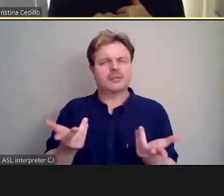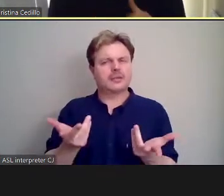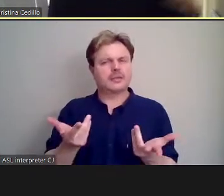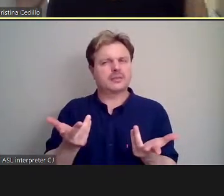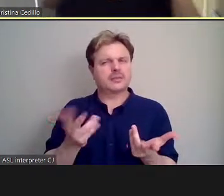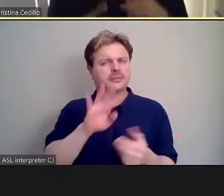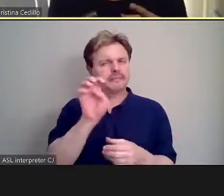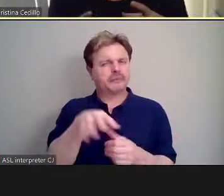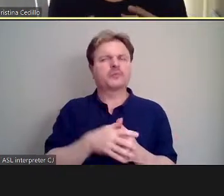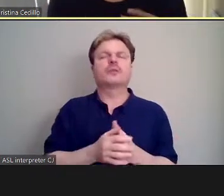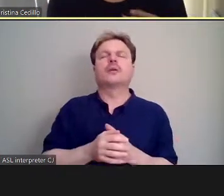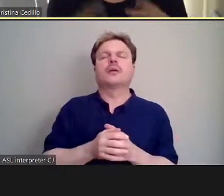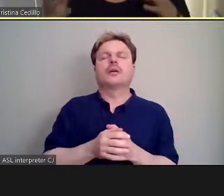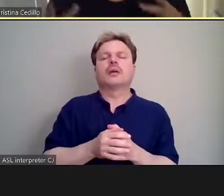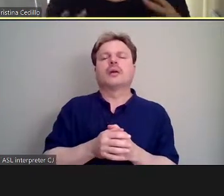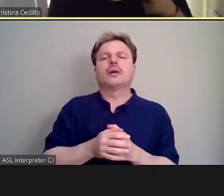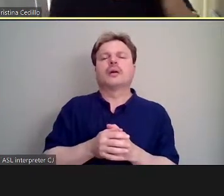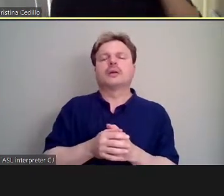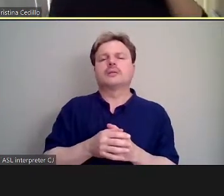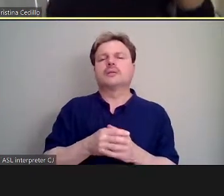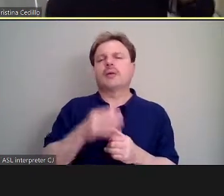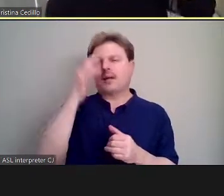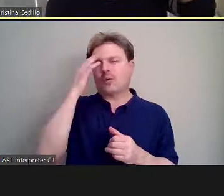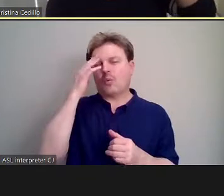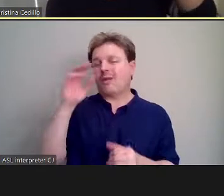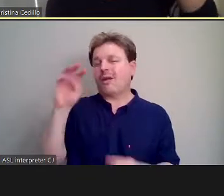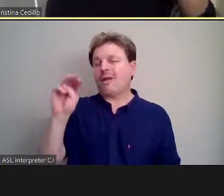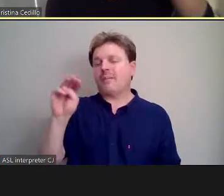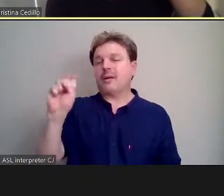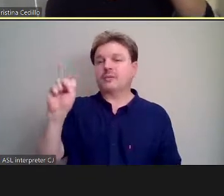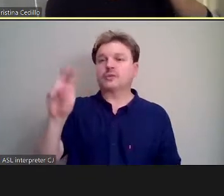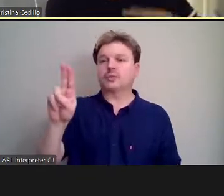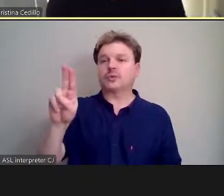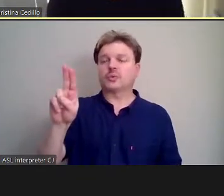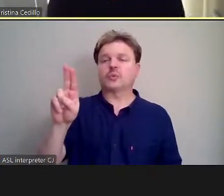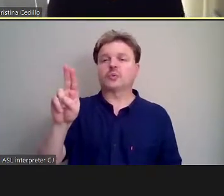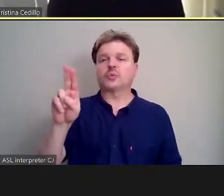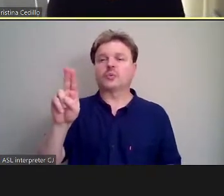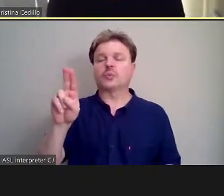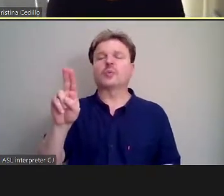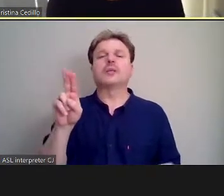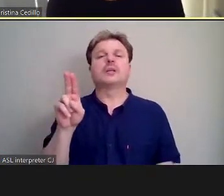So I know that MSU sitting on